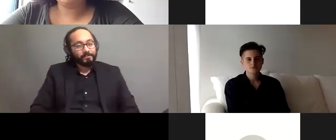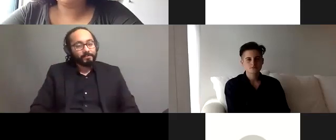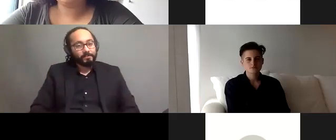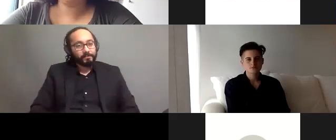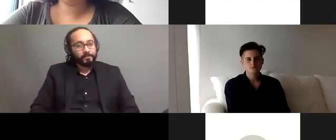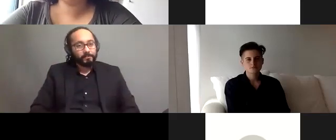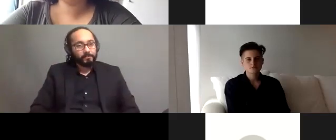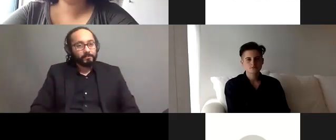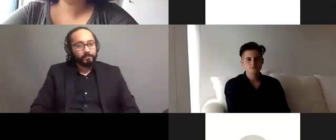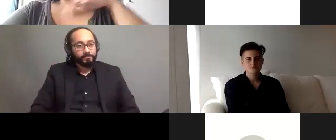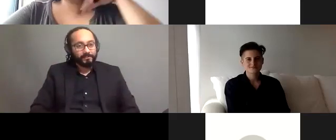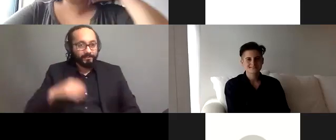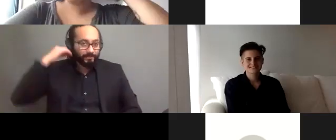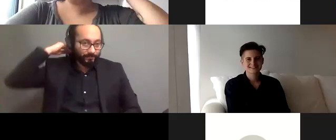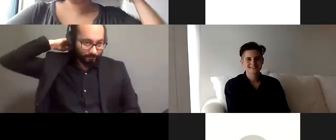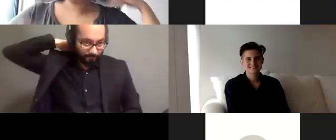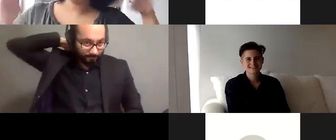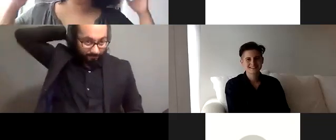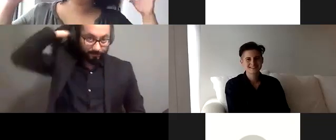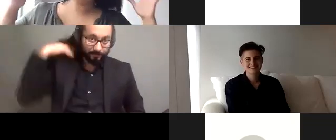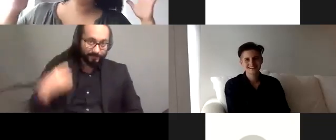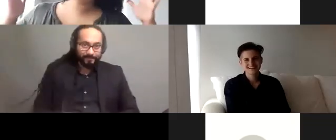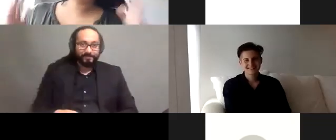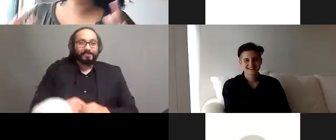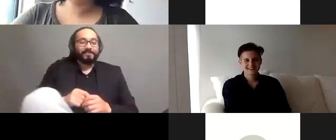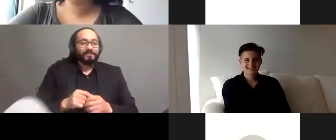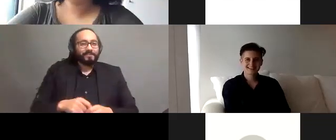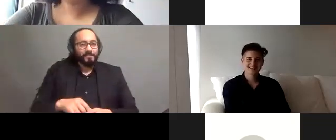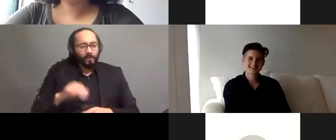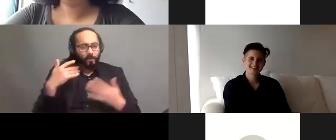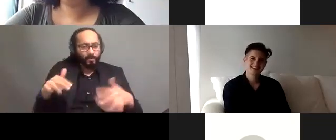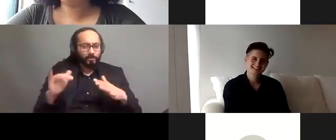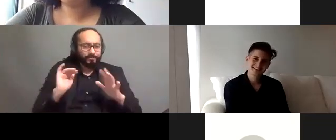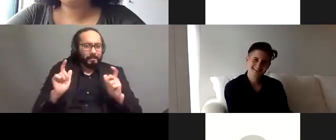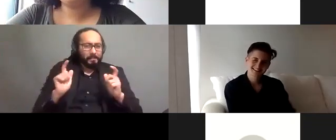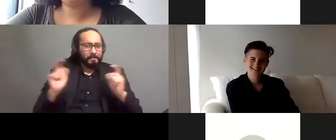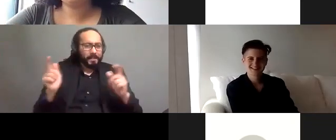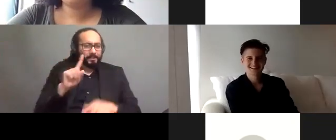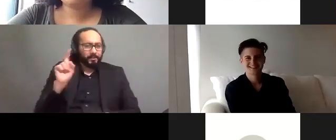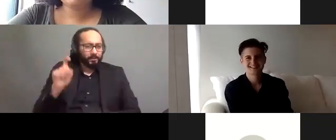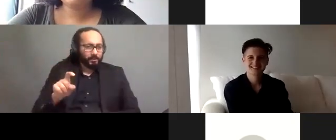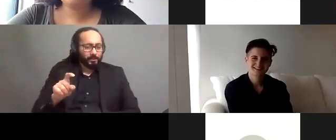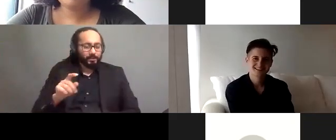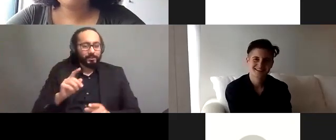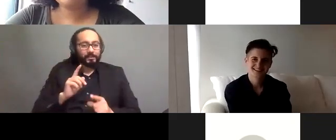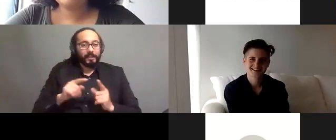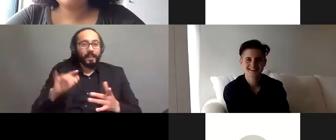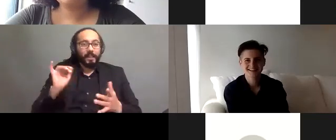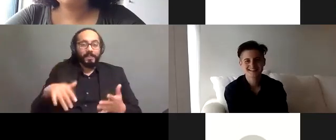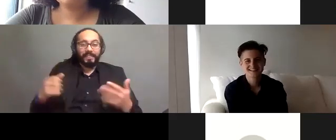Yeah, that's like the big question, even though it's like everything that my piece is